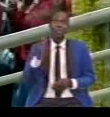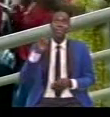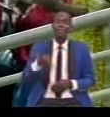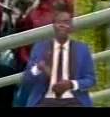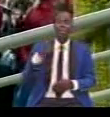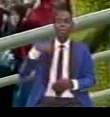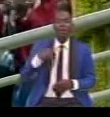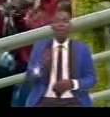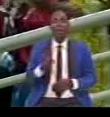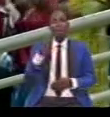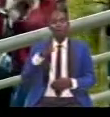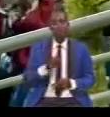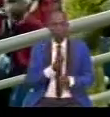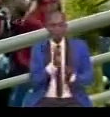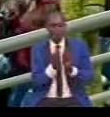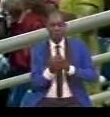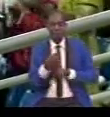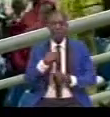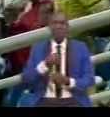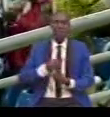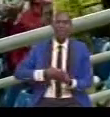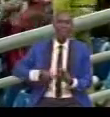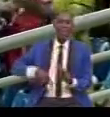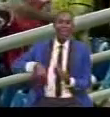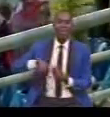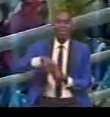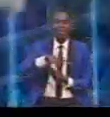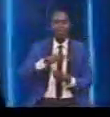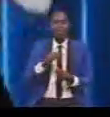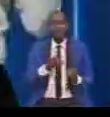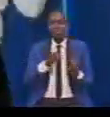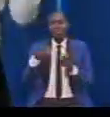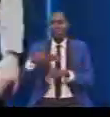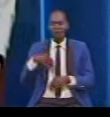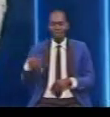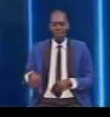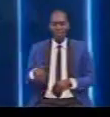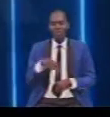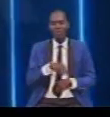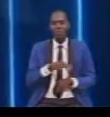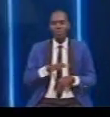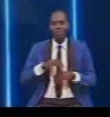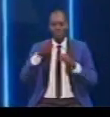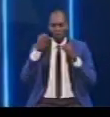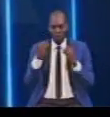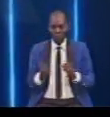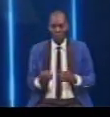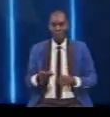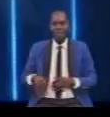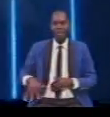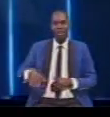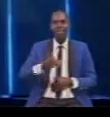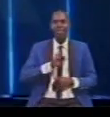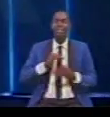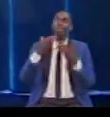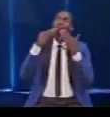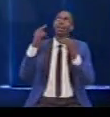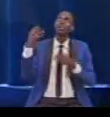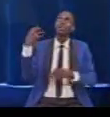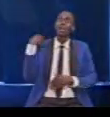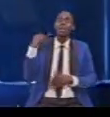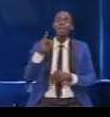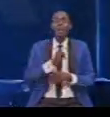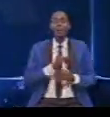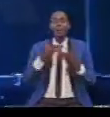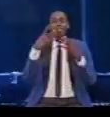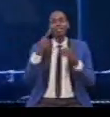alone. He picked me up, turned me around, placed my feet on solid ground. I thank the